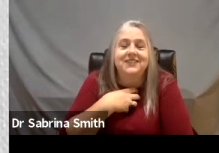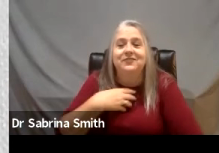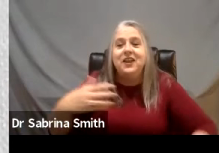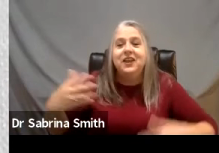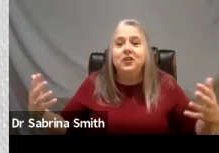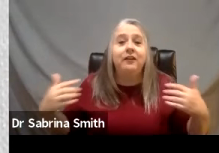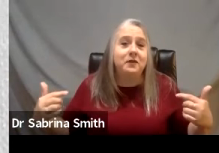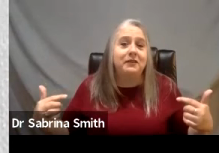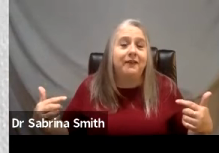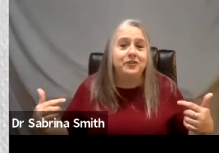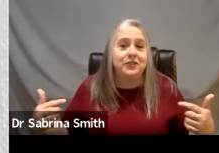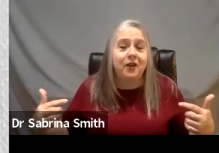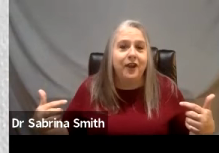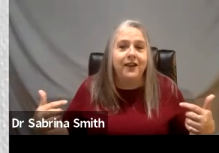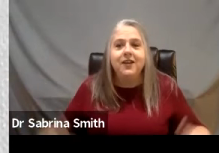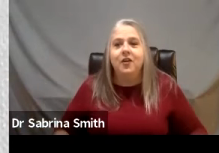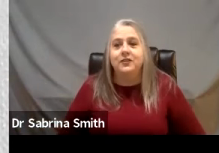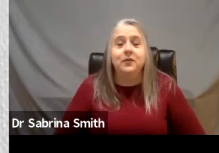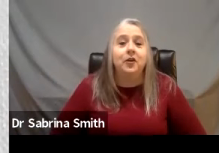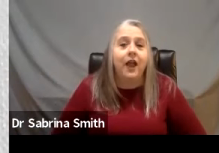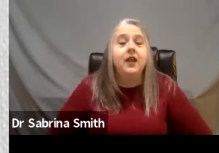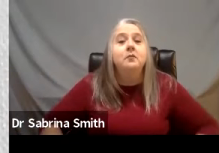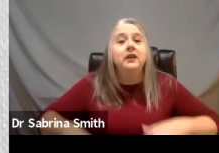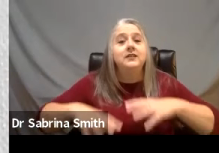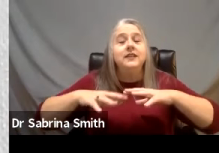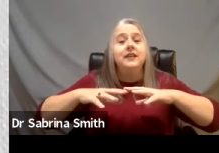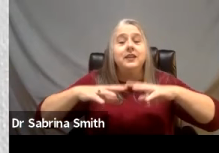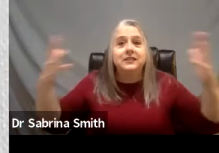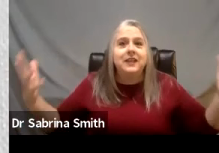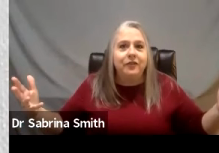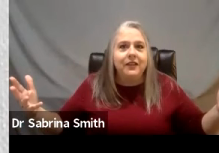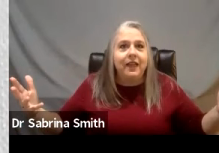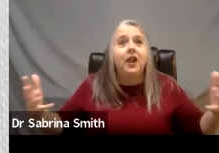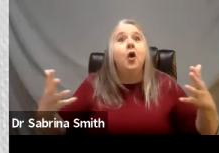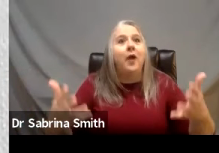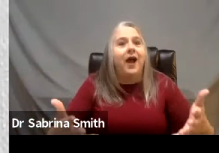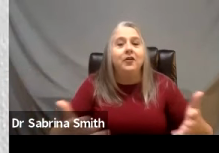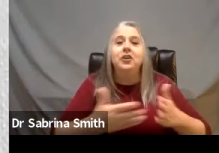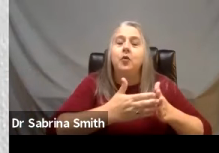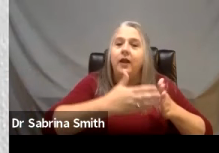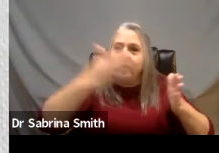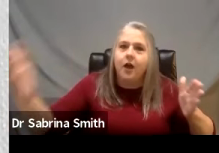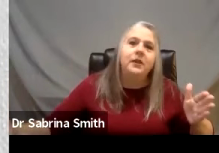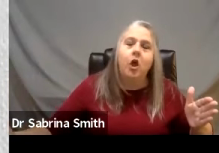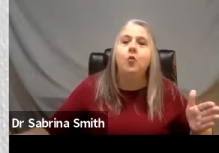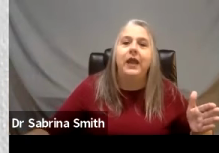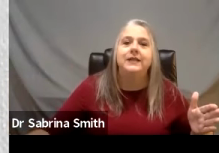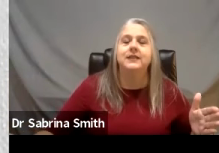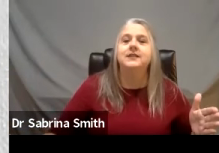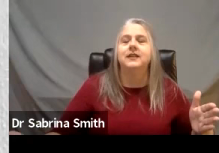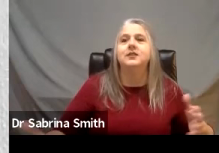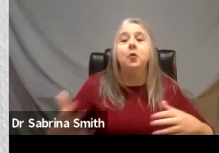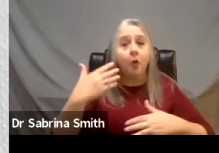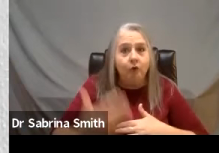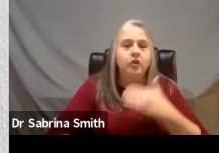because it's, you have to be able to laugh at yourself, right? Or else I would cry, because it's definitely like, oh, wow, I've come a long way